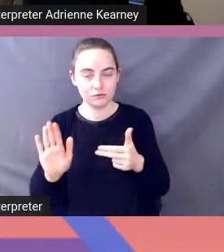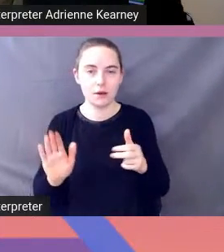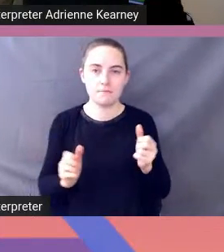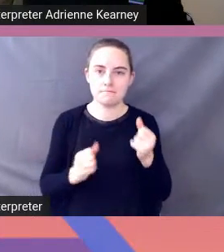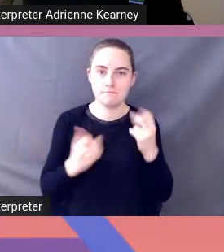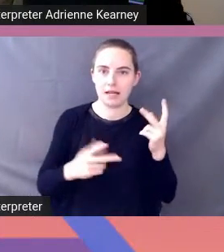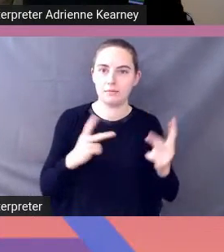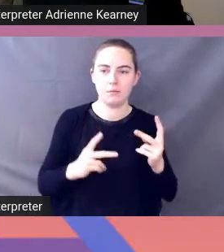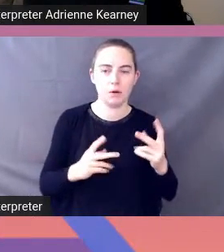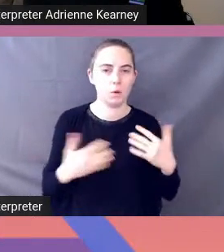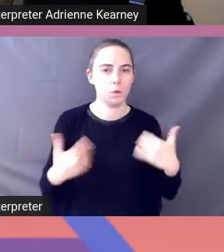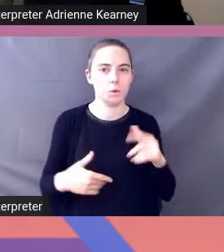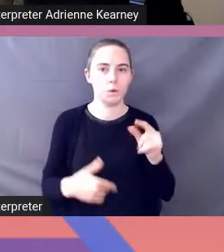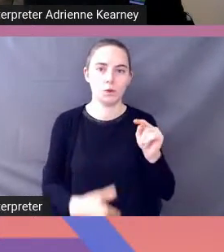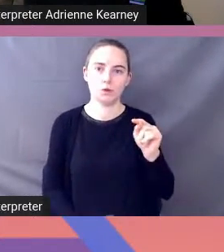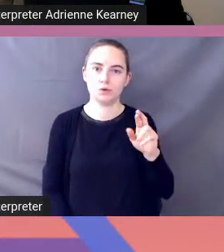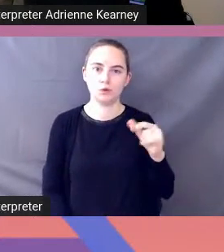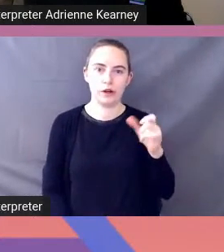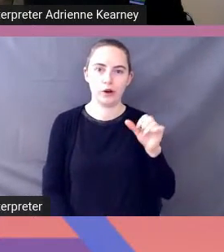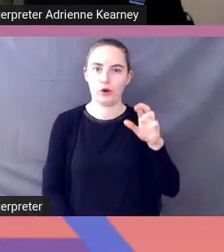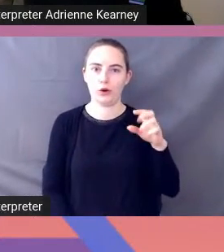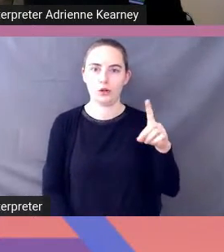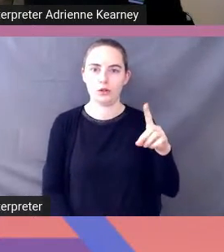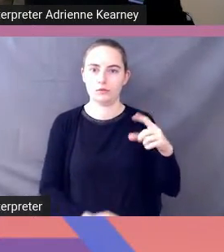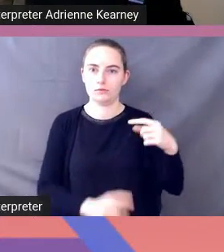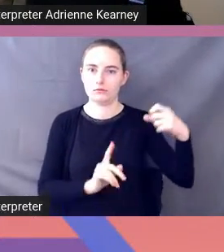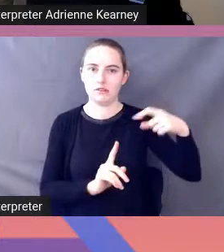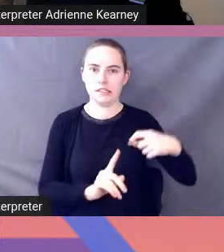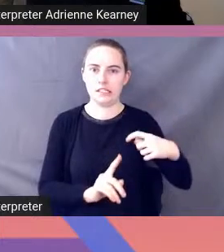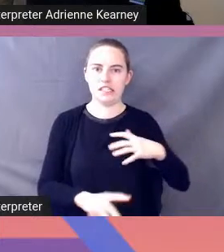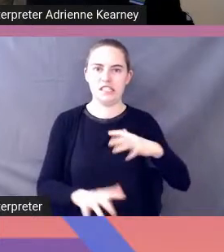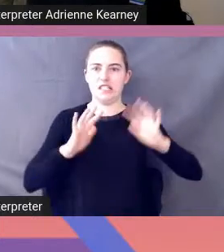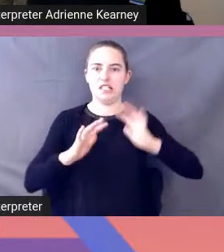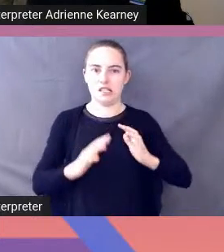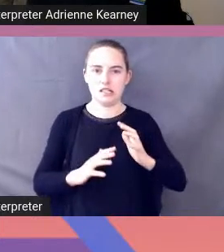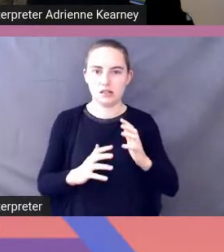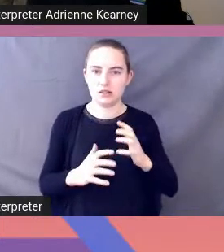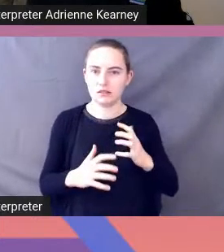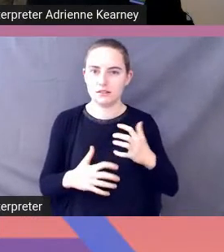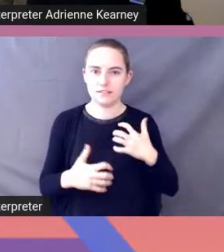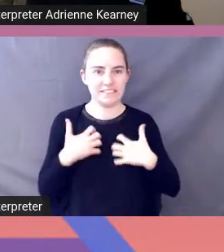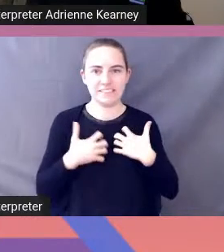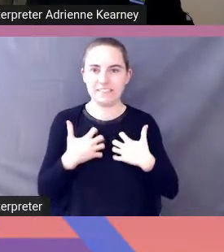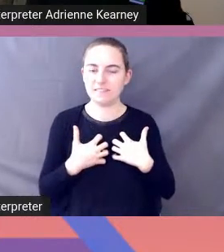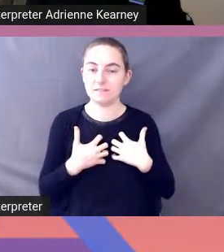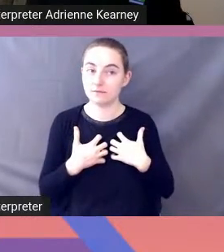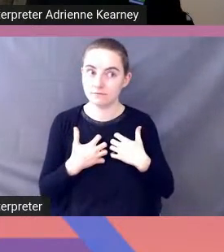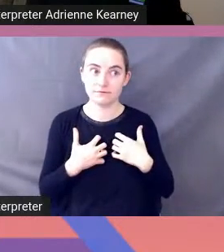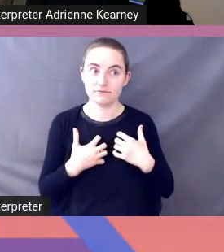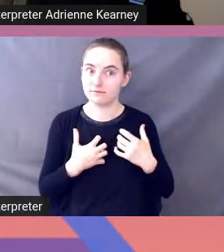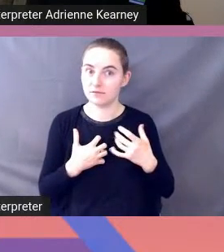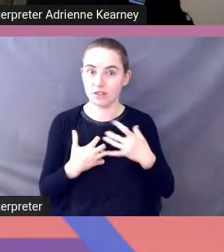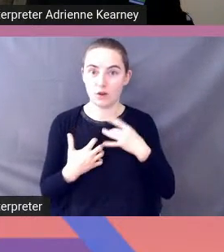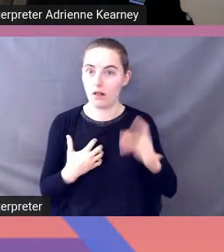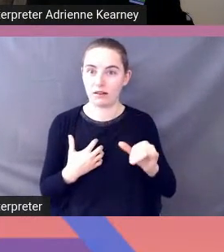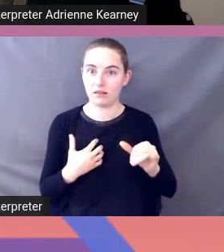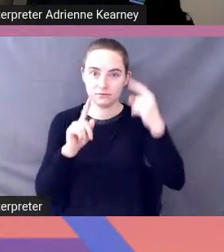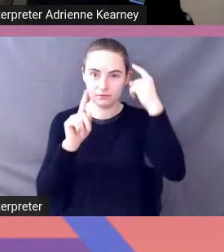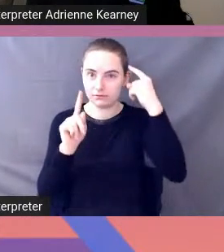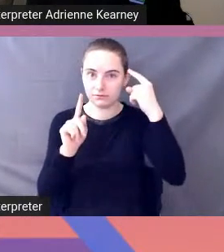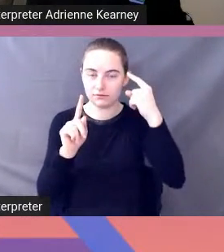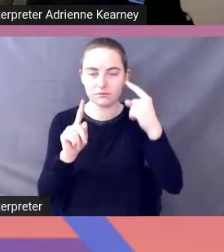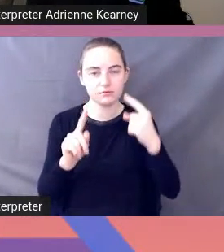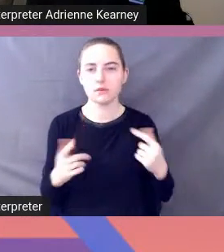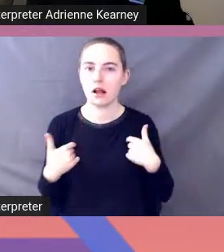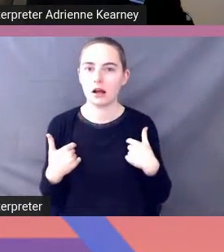triggered by what this means. You get what I'm saying? So, and I know that, and that's okay. I'm still going to represent what I believe